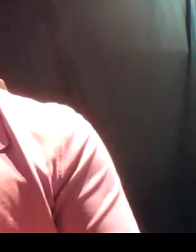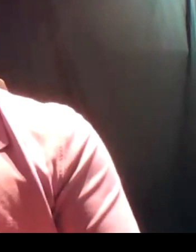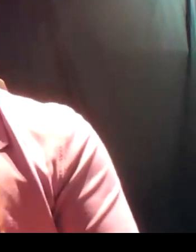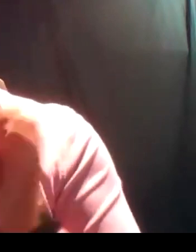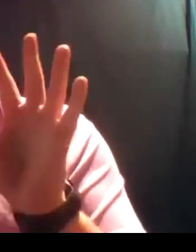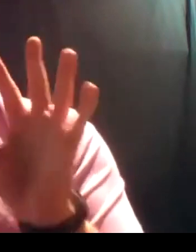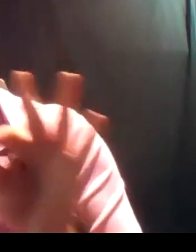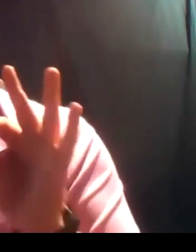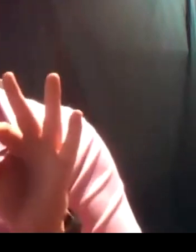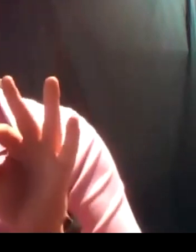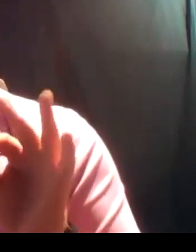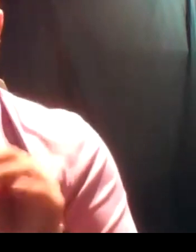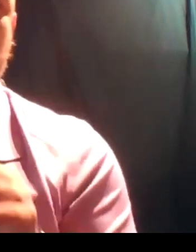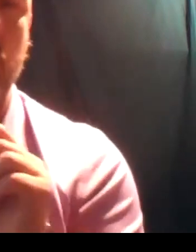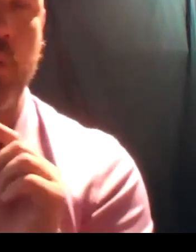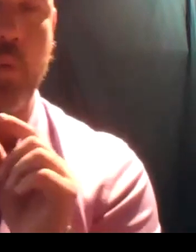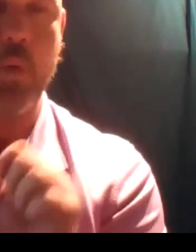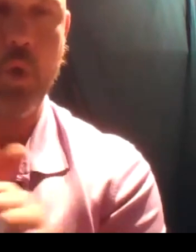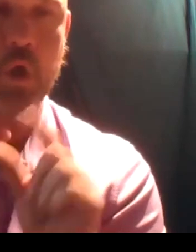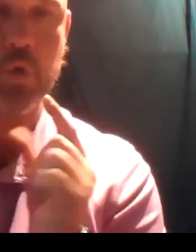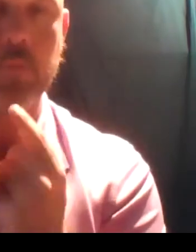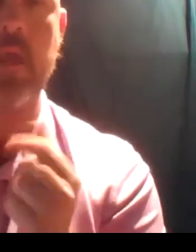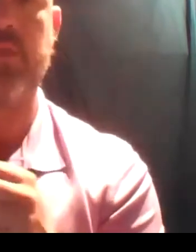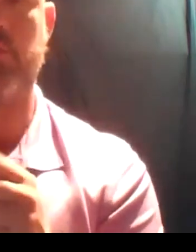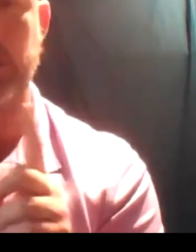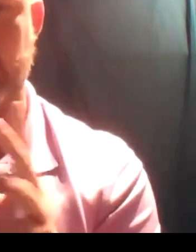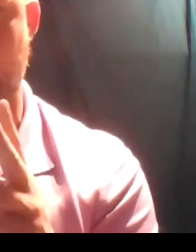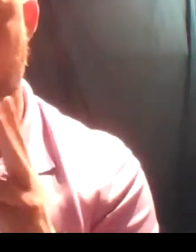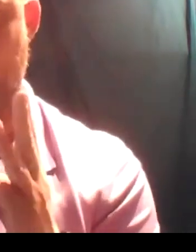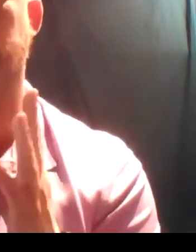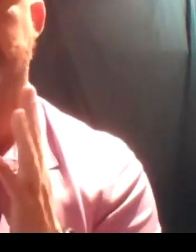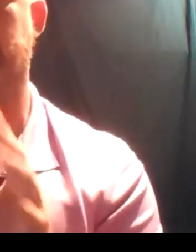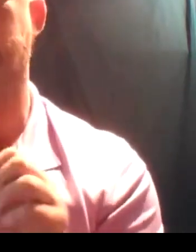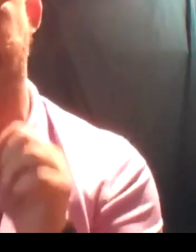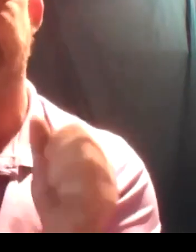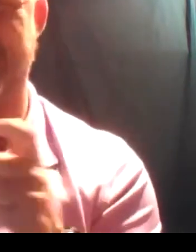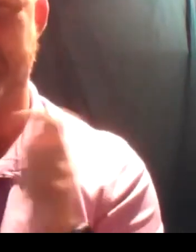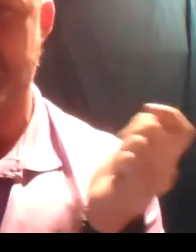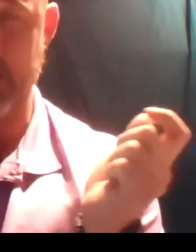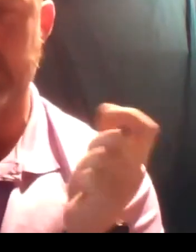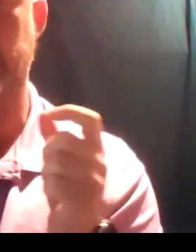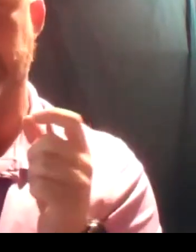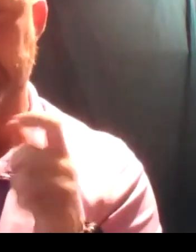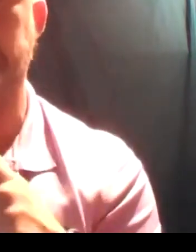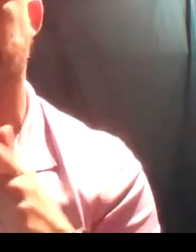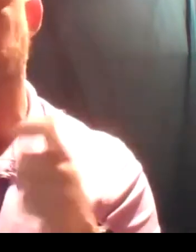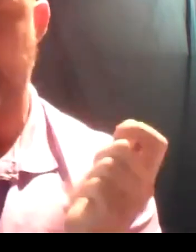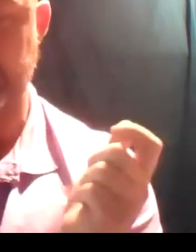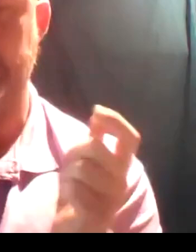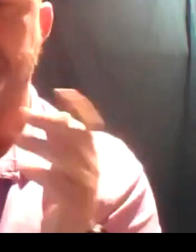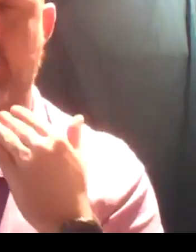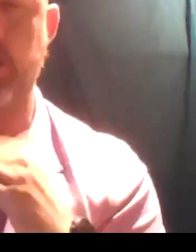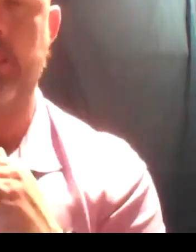select. Like a work group had 3 priorities, and the system is big, the need is great, and it's sort of